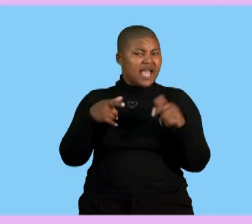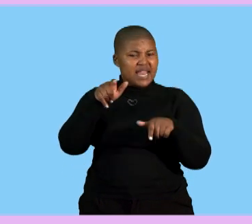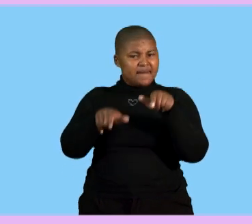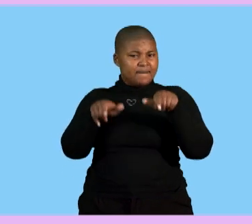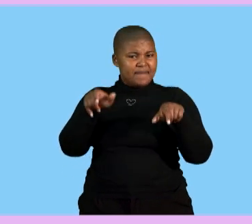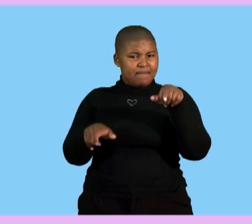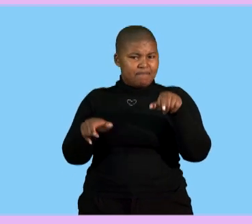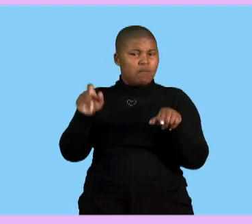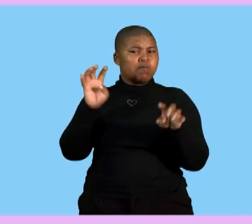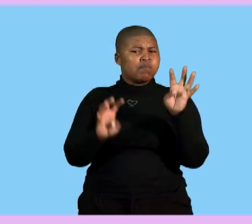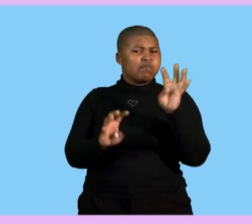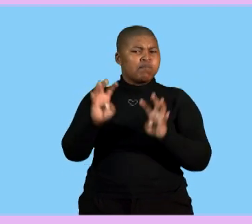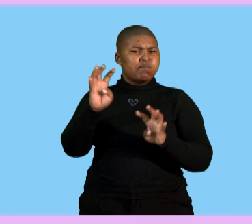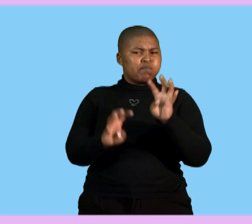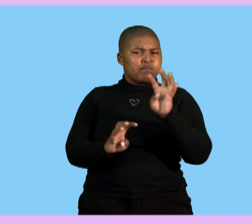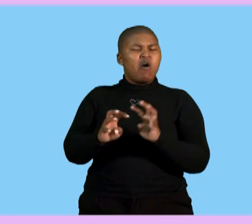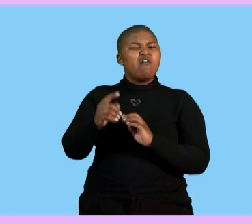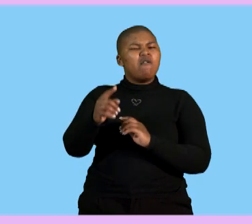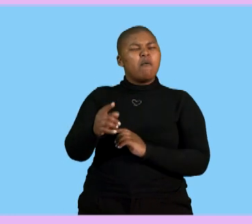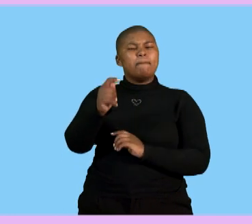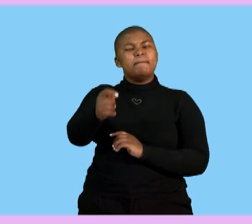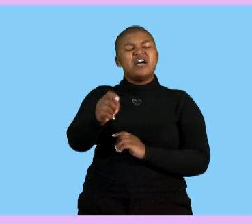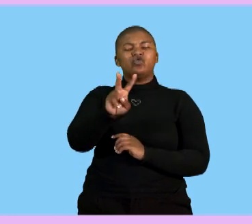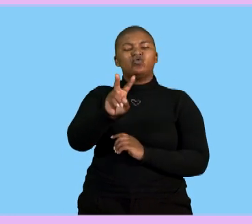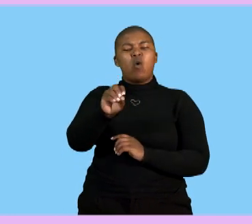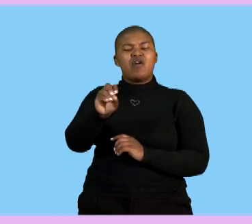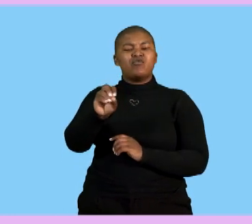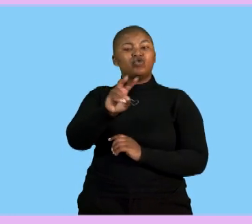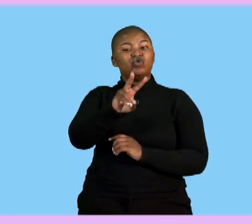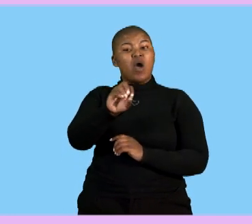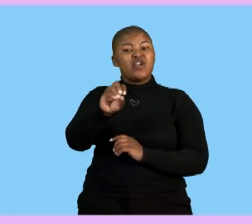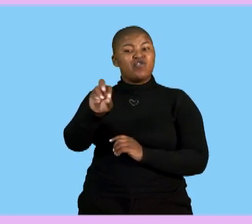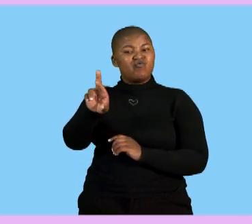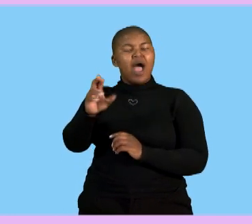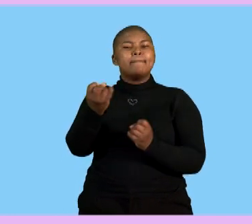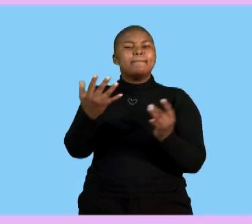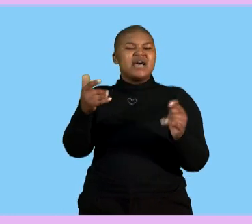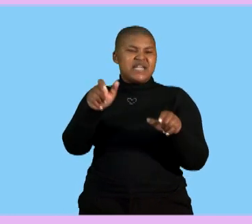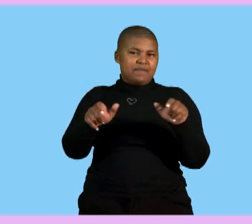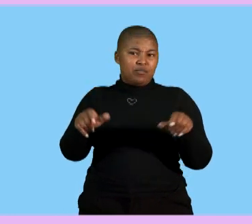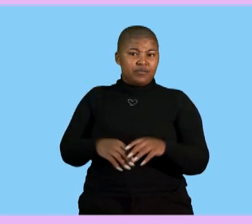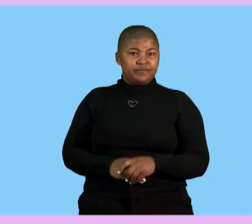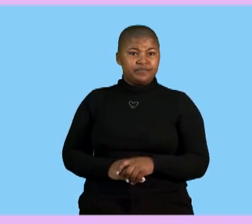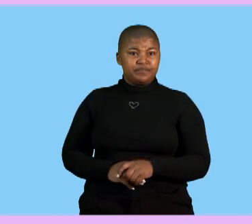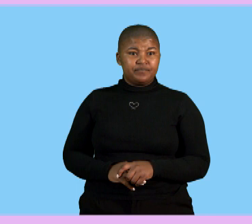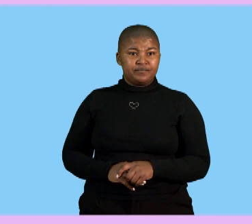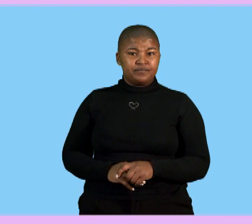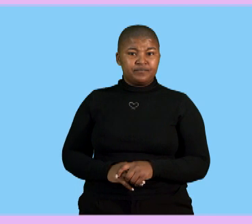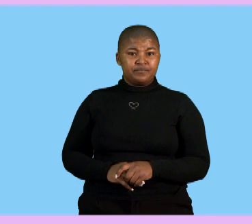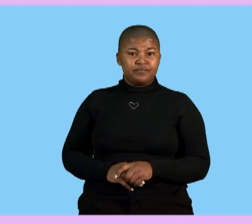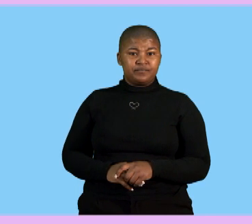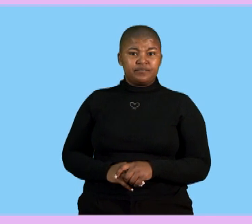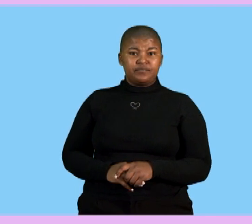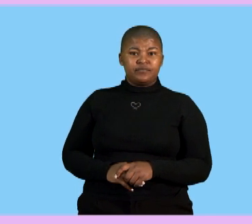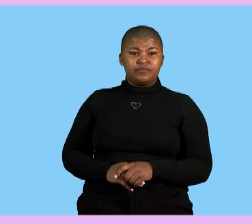How many people can attend the event for 200 Rand? So now 200